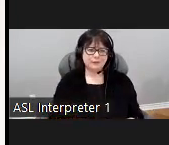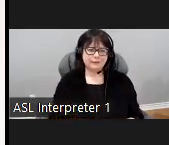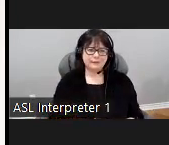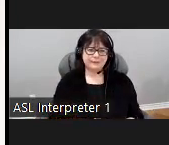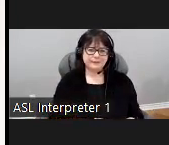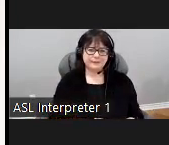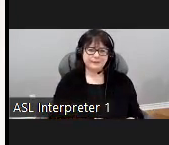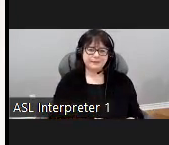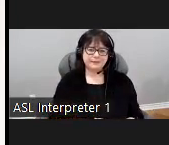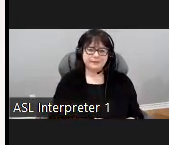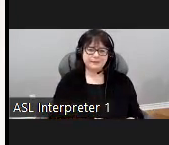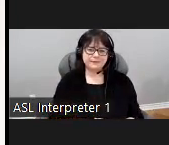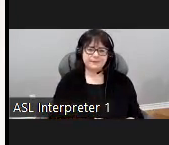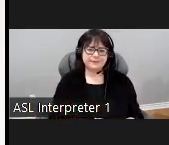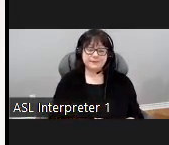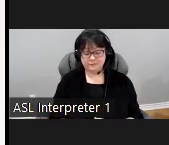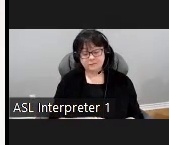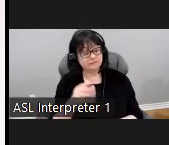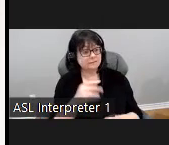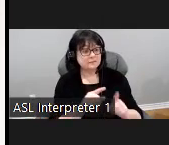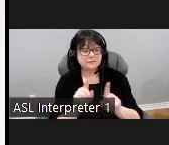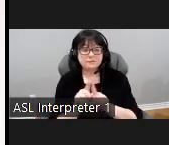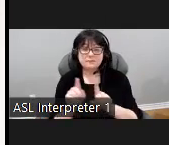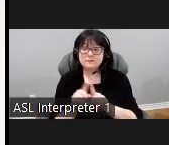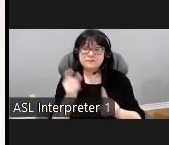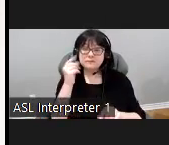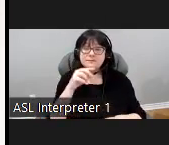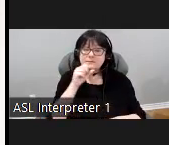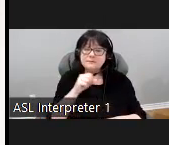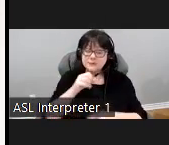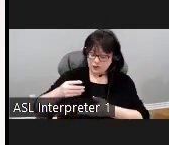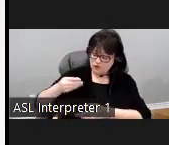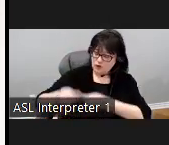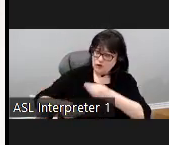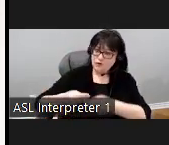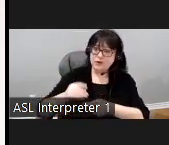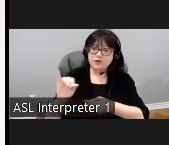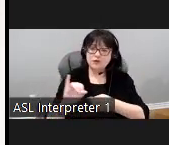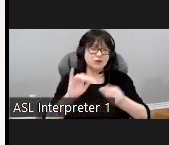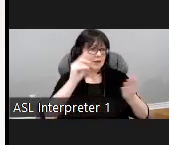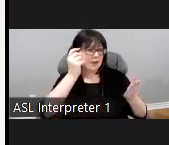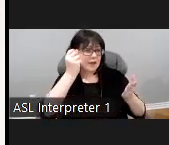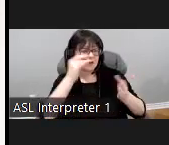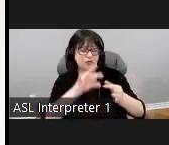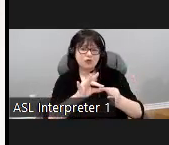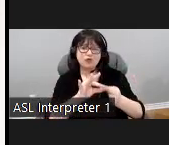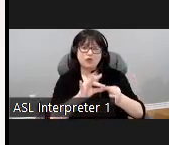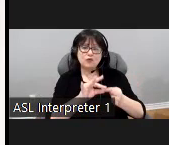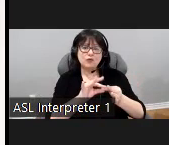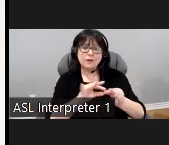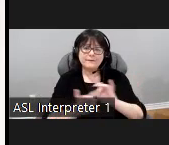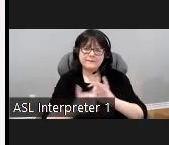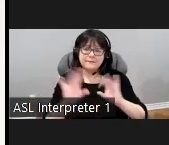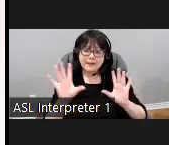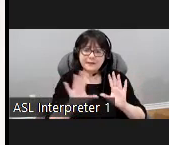course, it's a generational thing. Understanding violence and abuse in relationships, we've come a long way